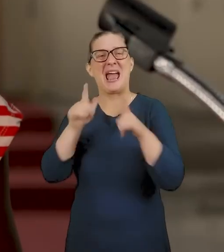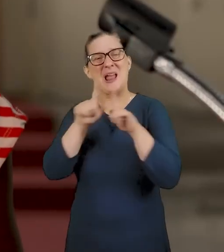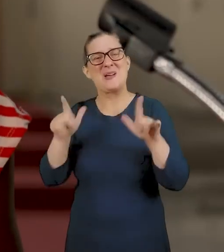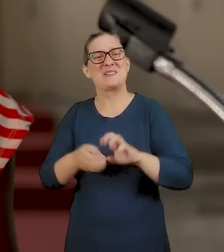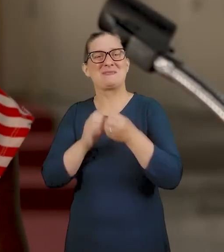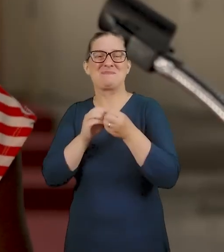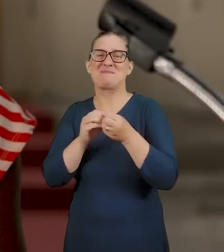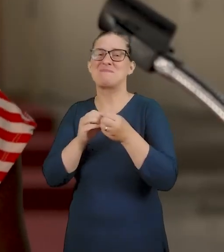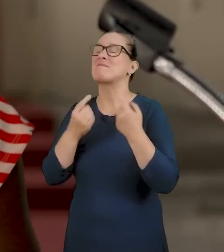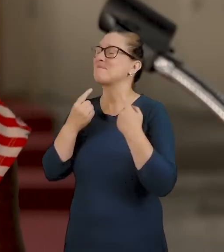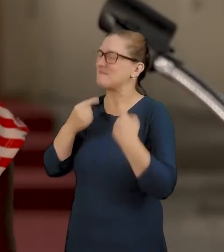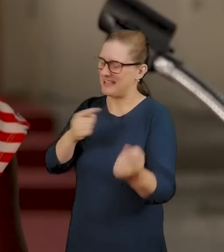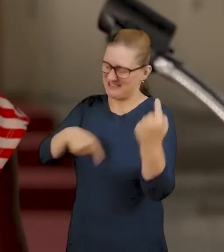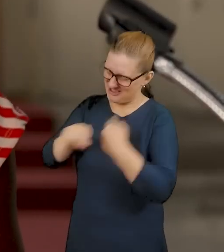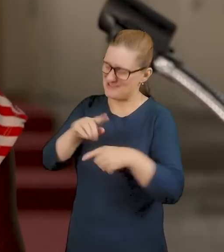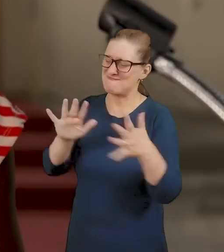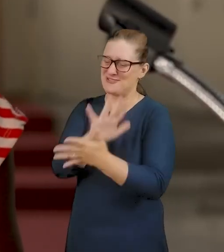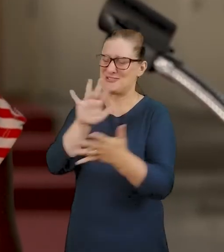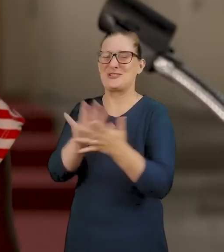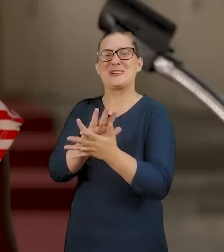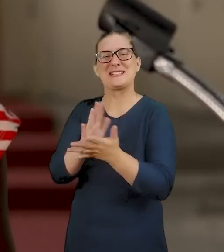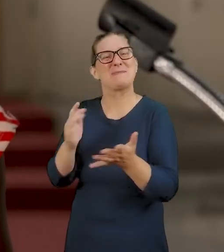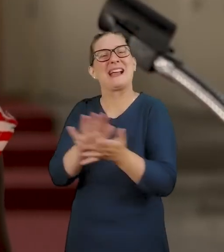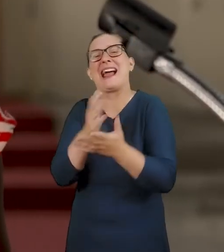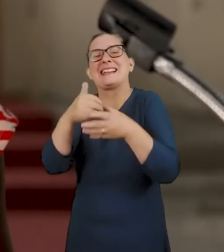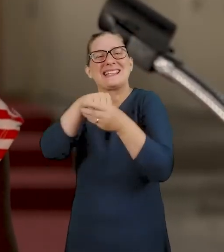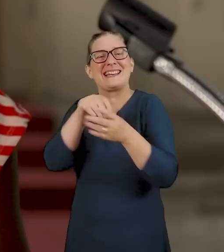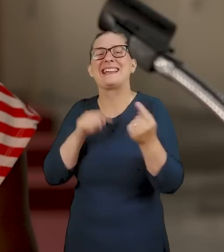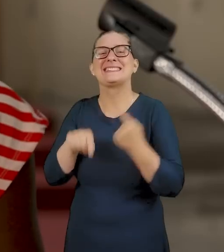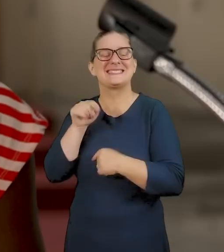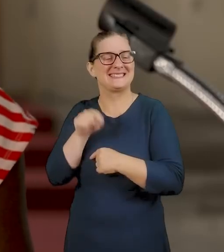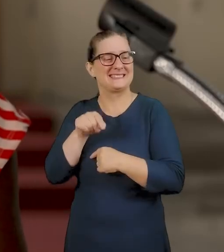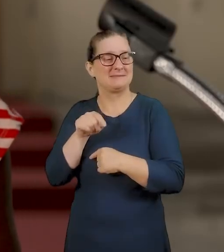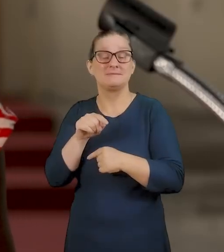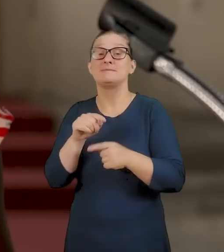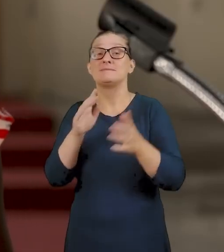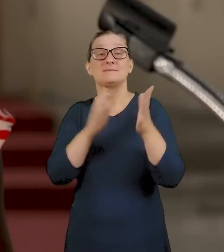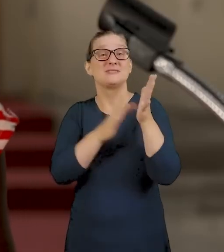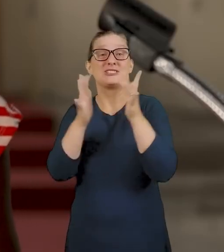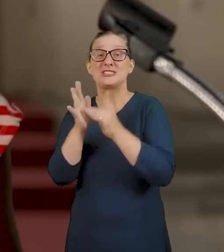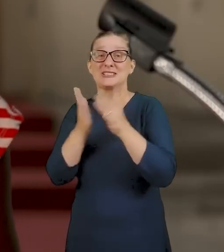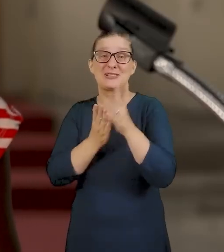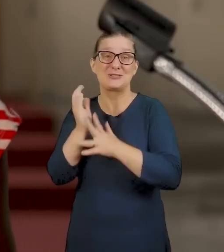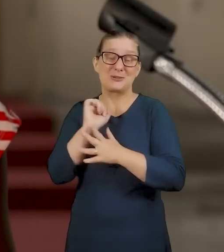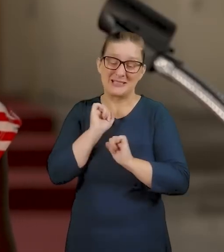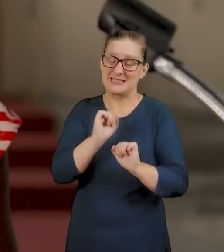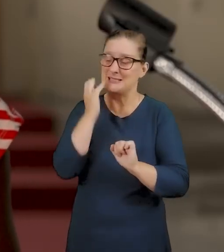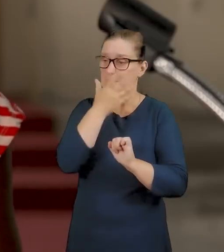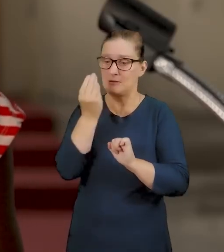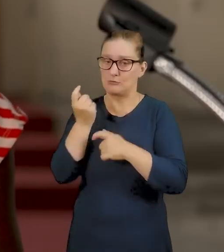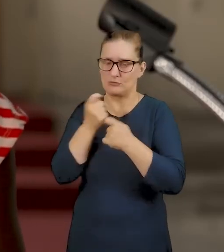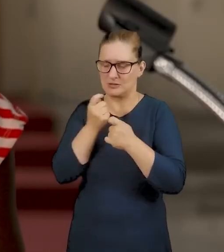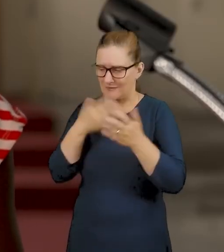This is the day which the Lord has made. Let us rejoice and be glad in it. Christ, by his